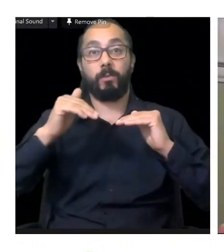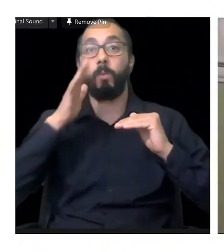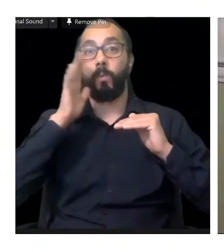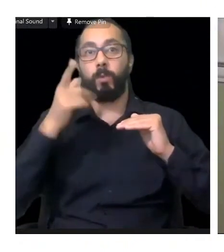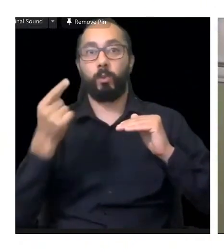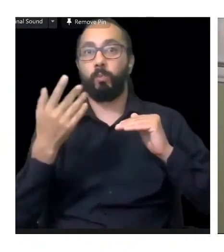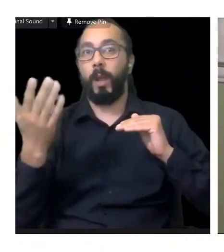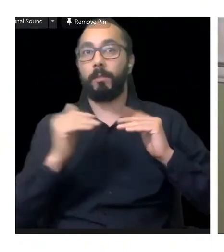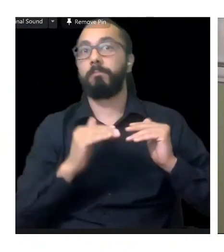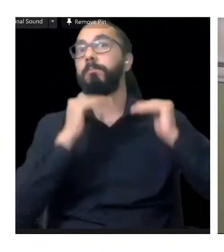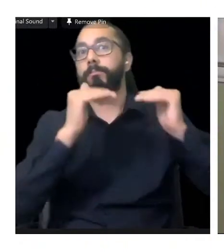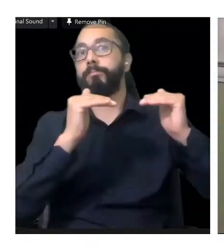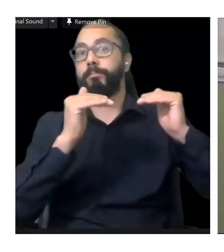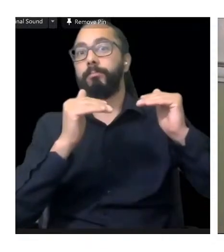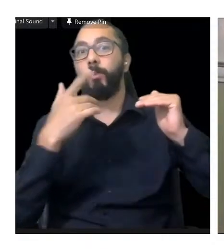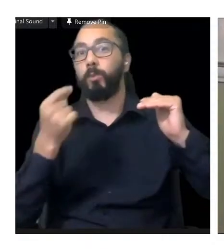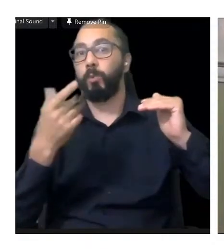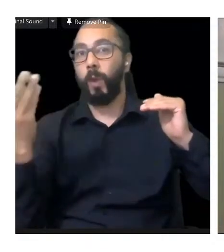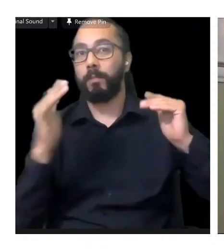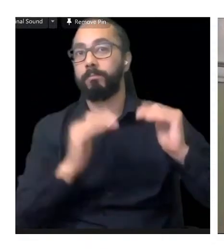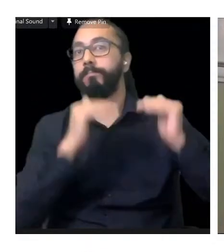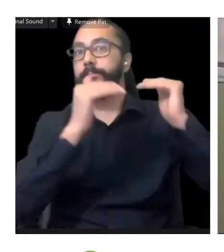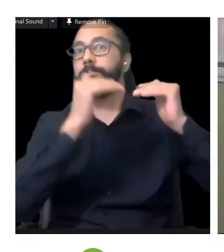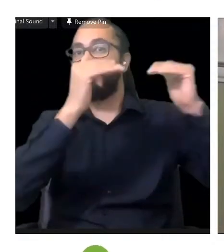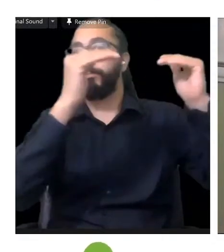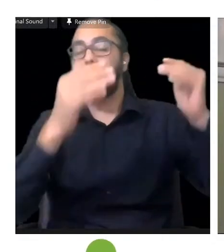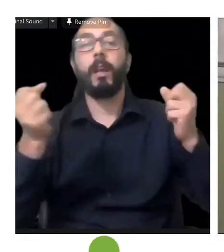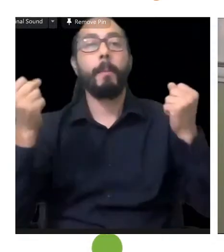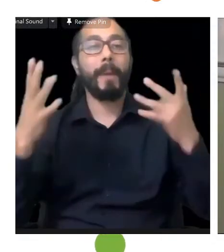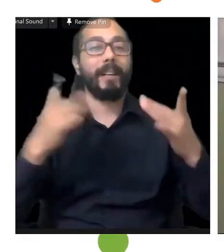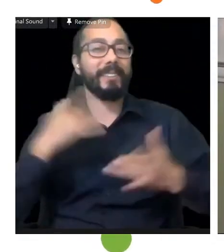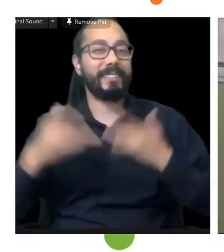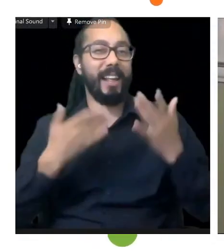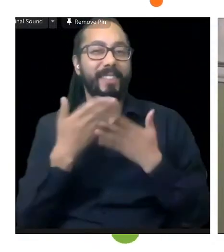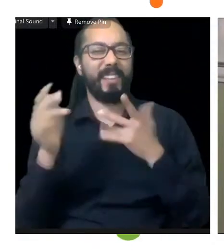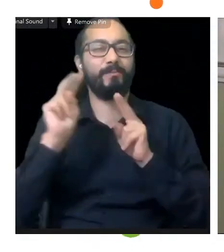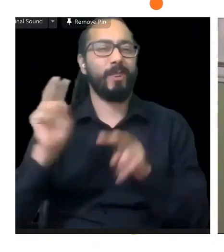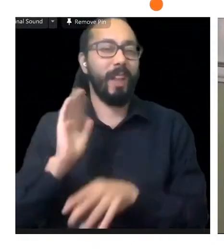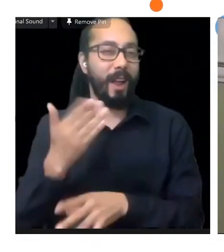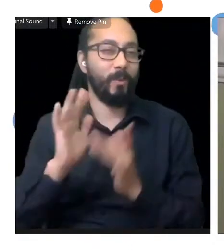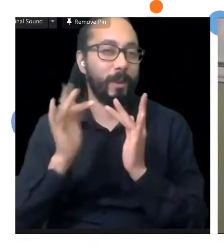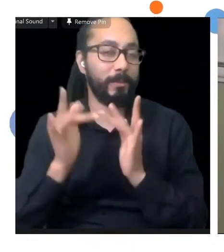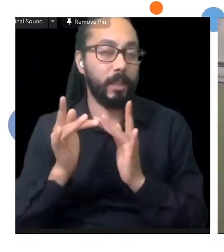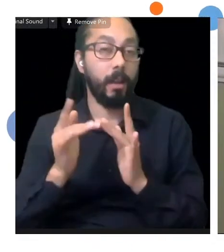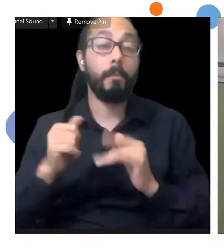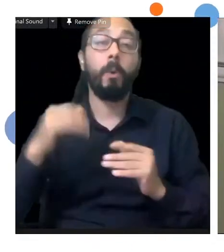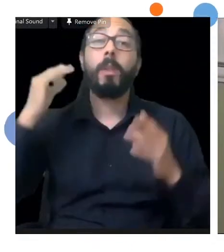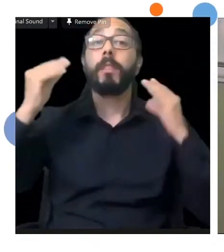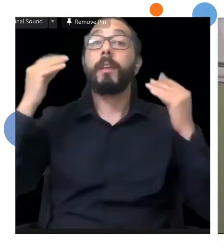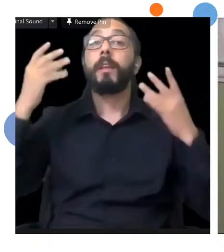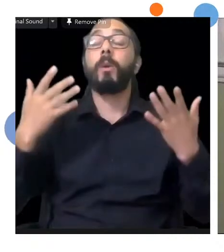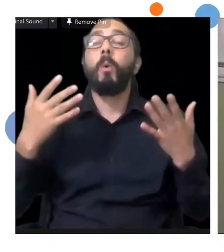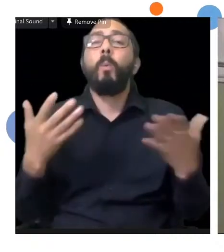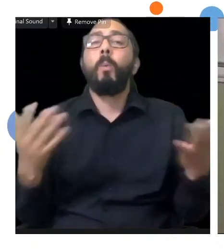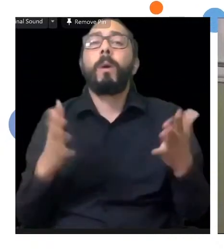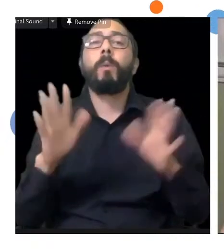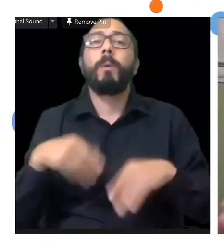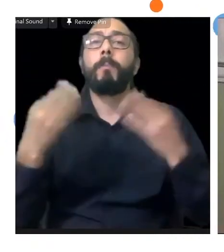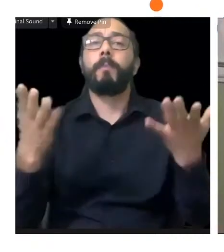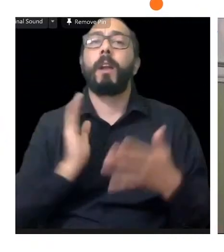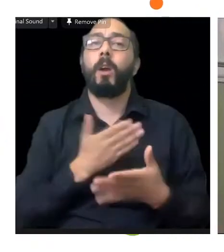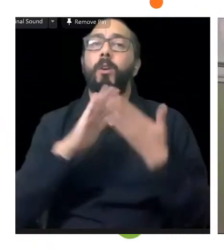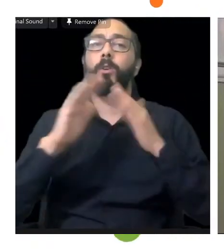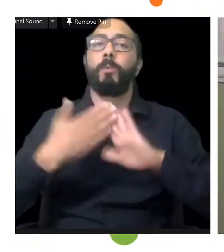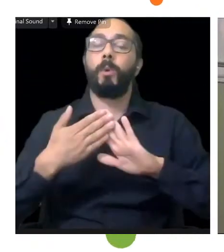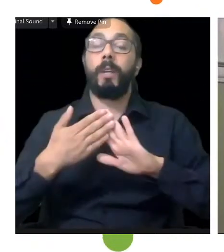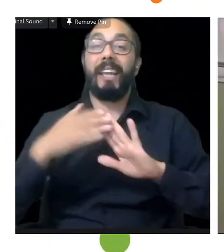bunch of really exciting things. Basically, we try to think of what are all the things we wanted to provide for our community that we couldn't afford to necessarily, and